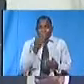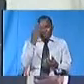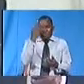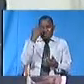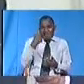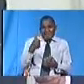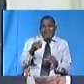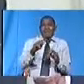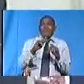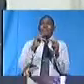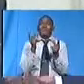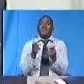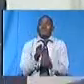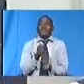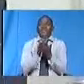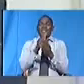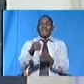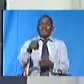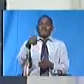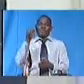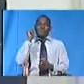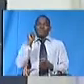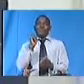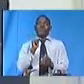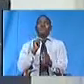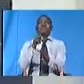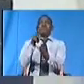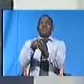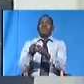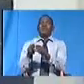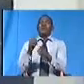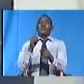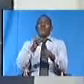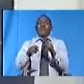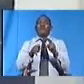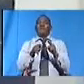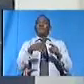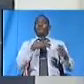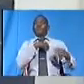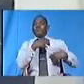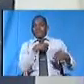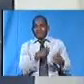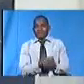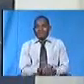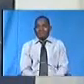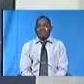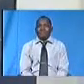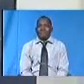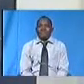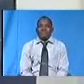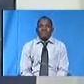couldn't they refuse to partake in it and lodge complaint in formal listing?